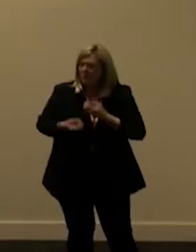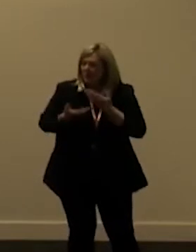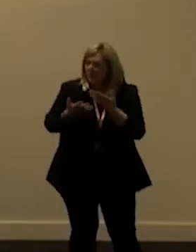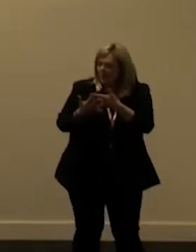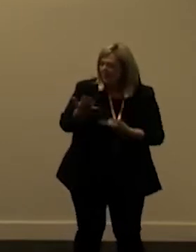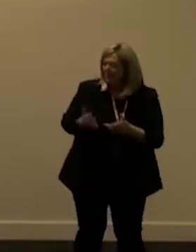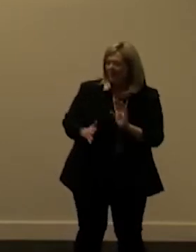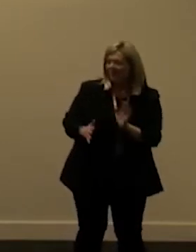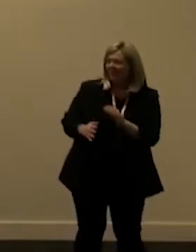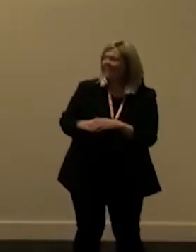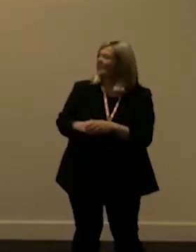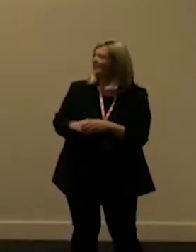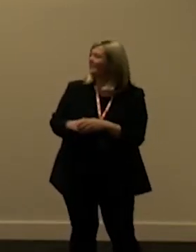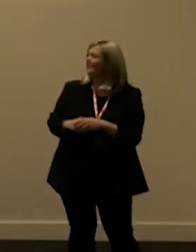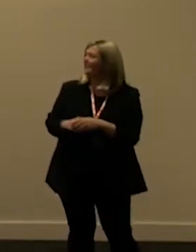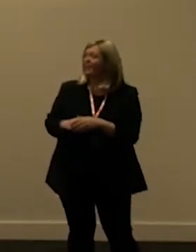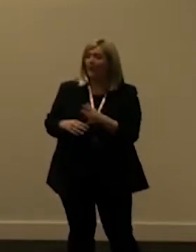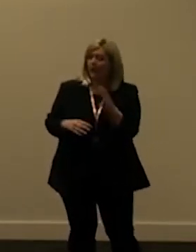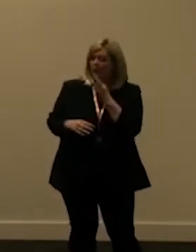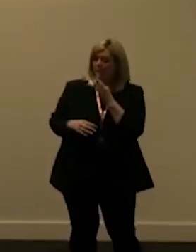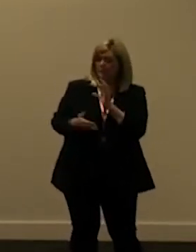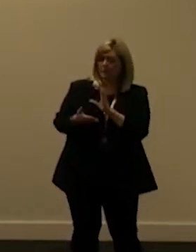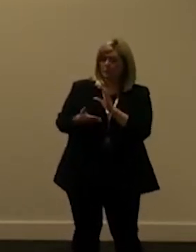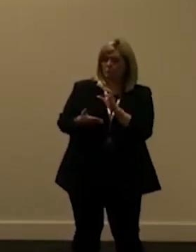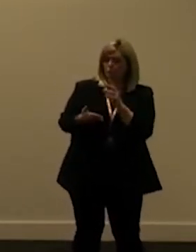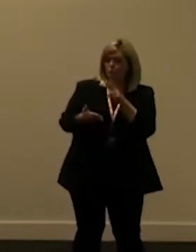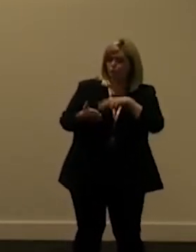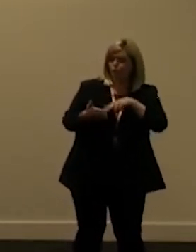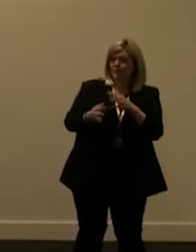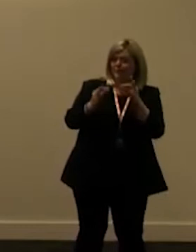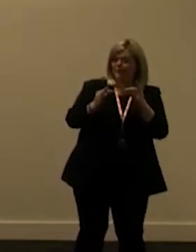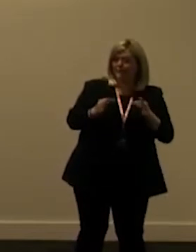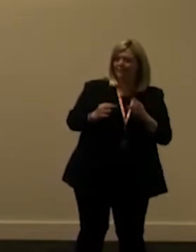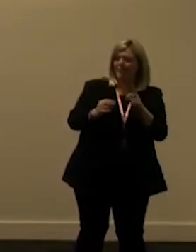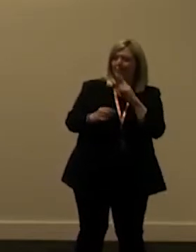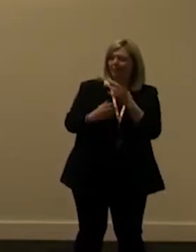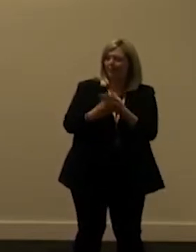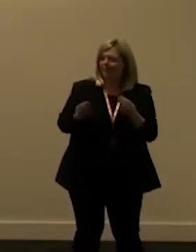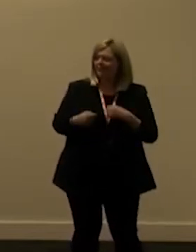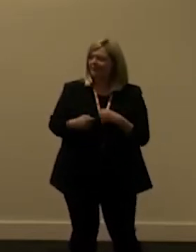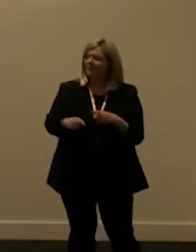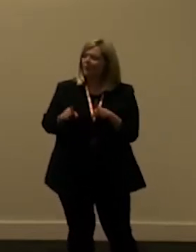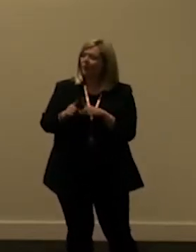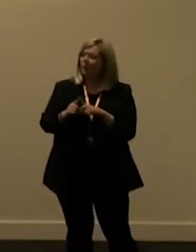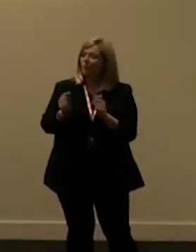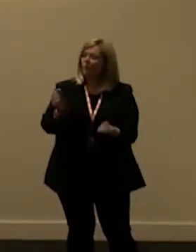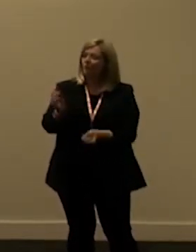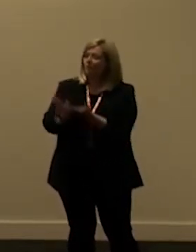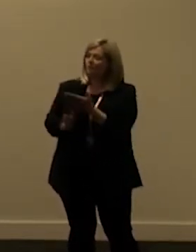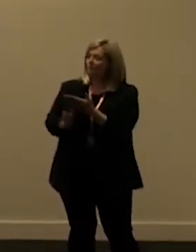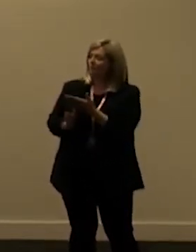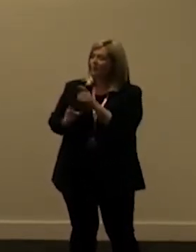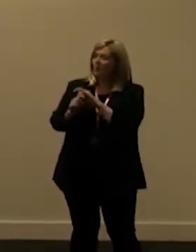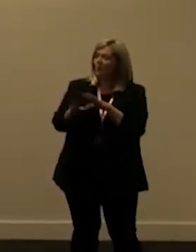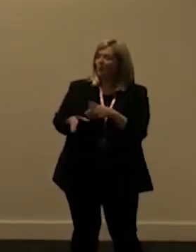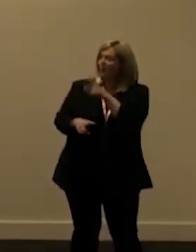out. They did ask us to do that, but I'm probably going to give it a miss. Again, we've got another sponsor slide. Thanks to all these guys. Without